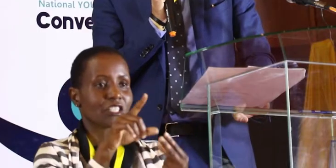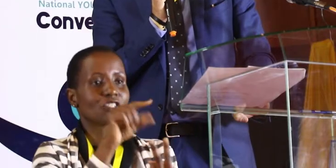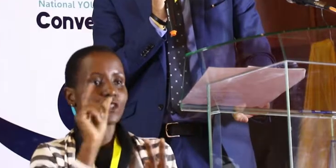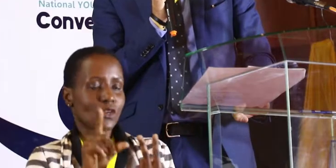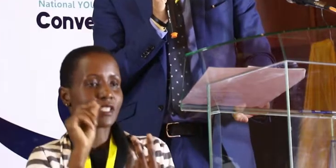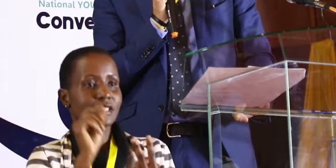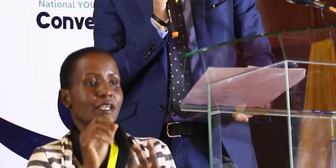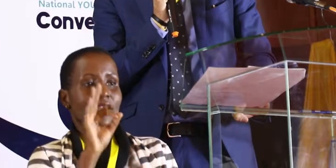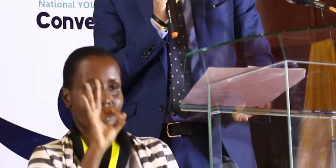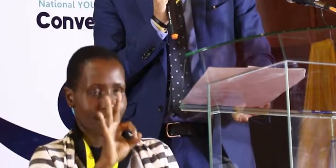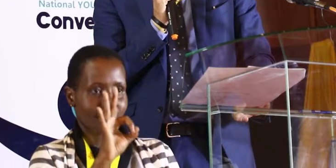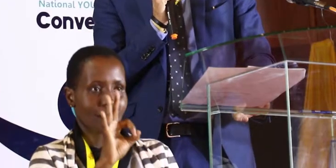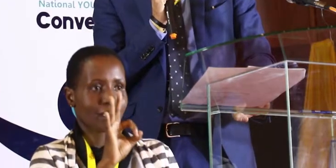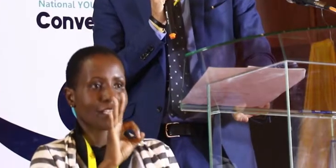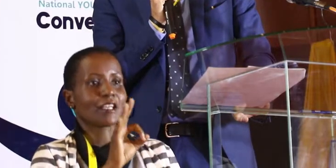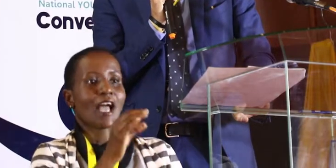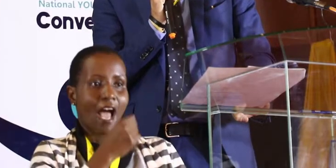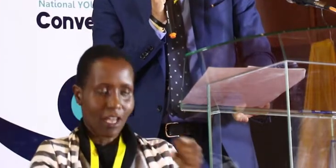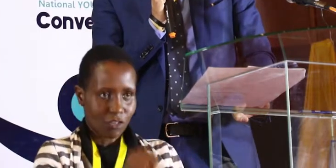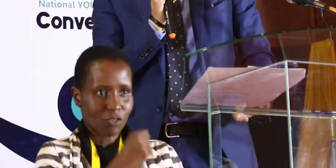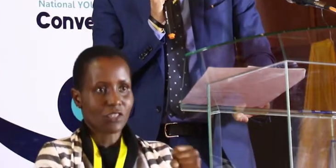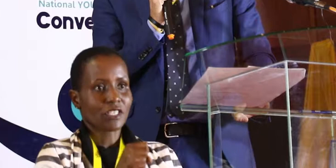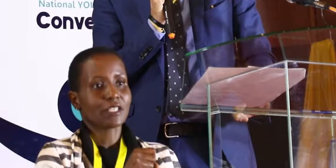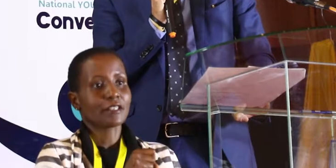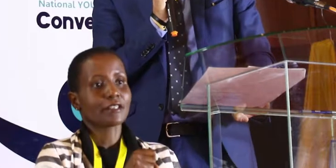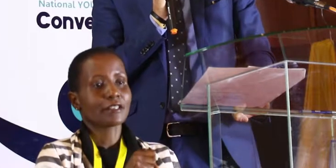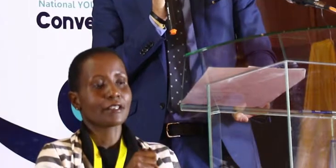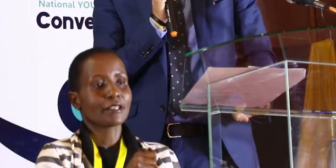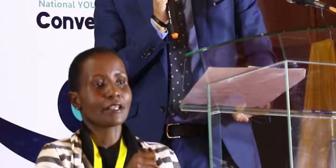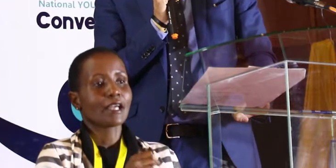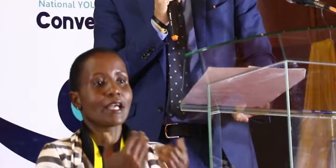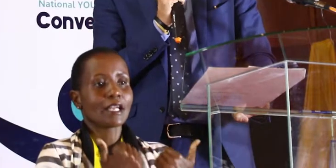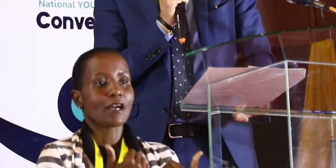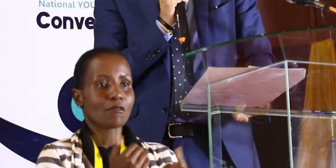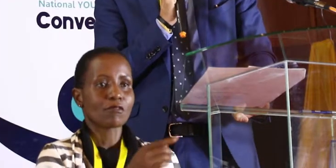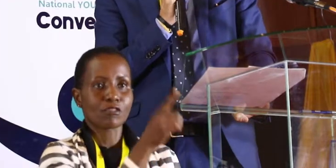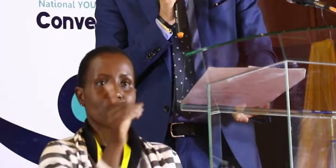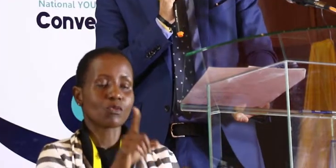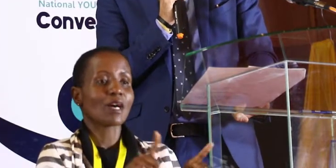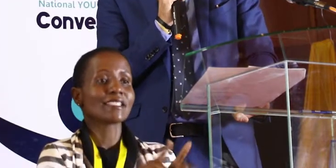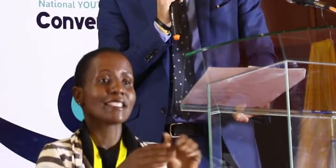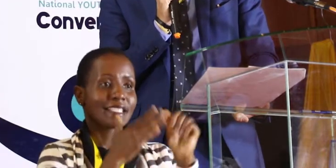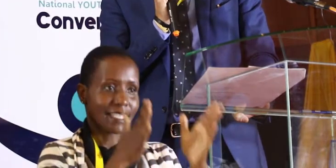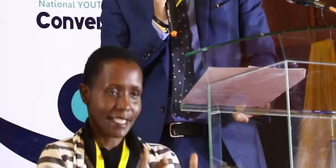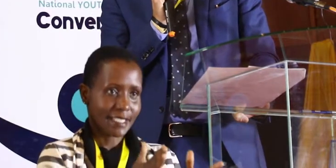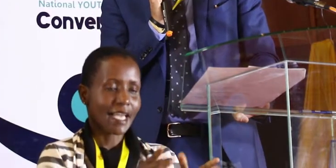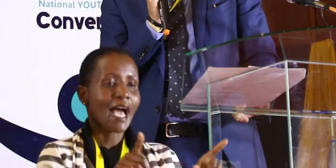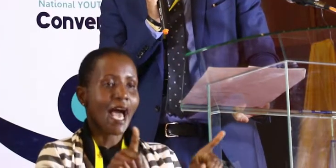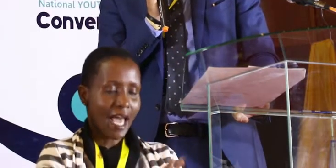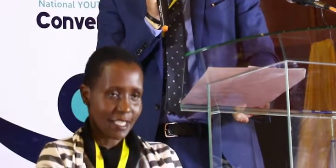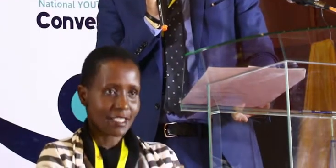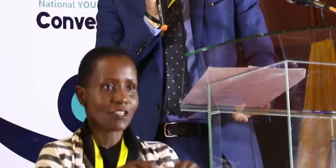is putting strategy in action. And you as leaders, as youth